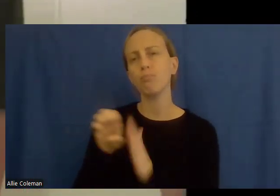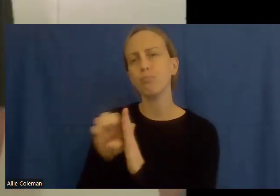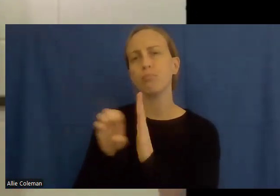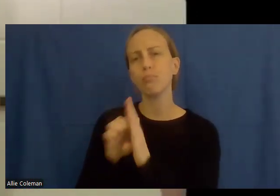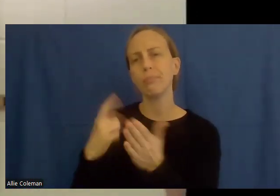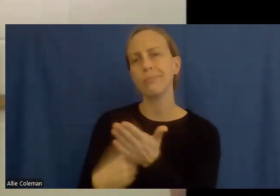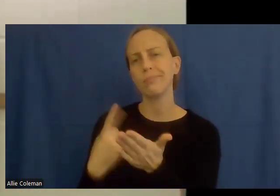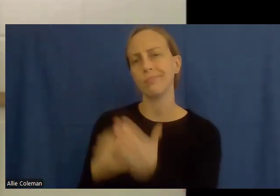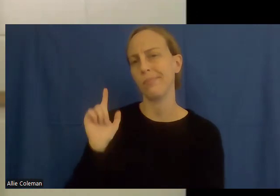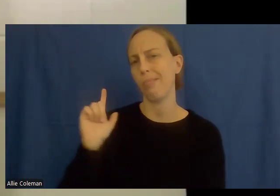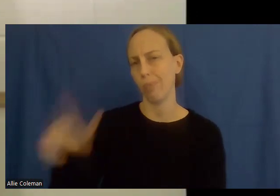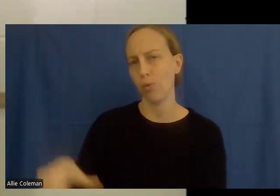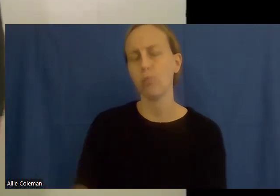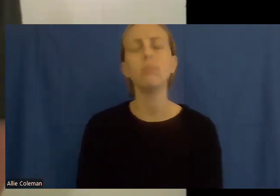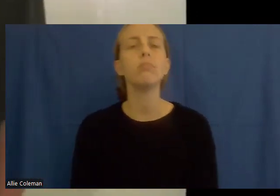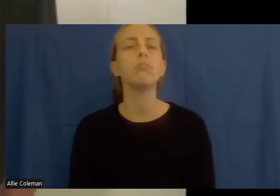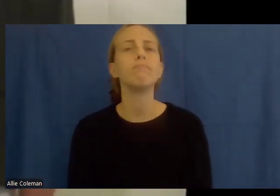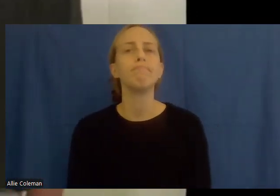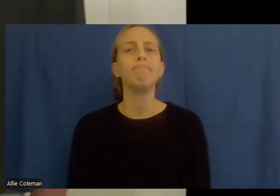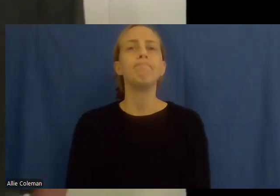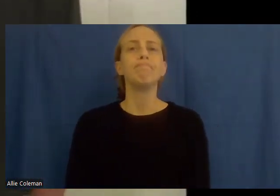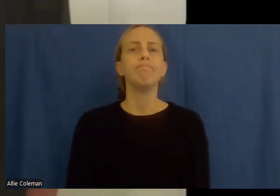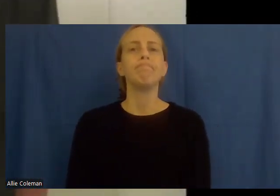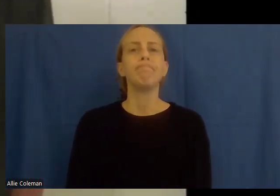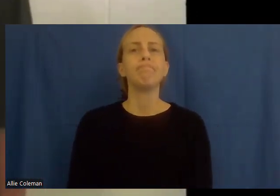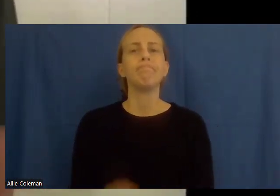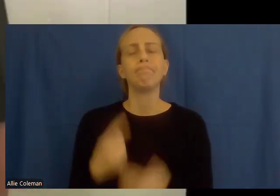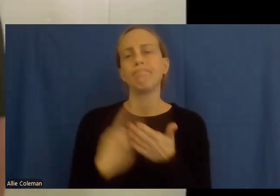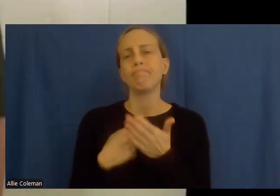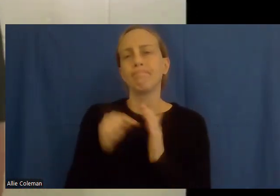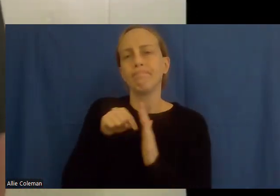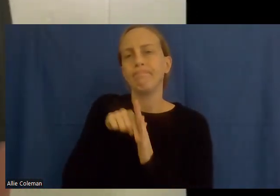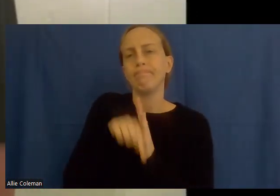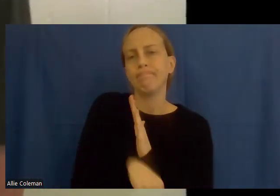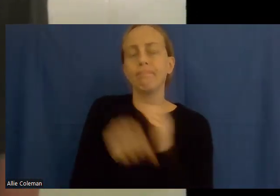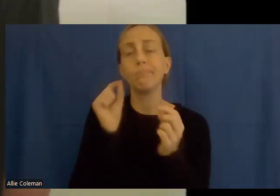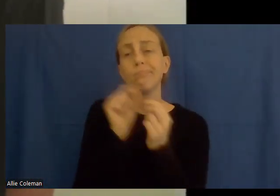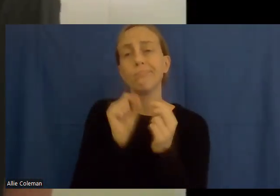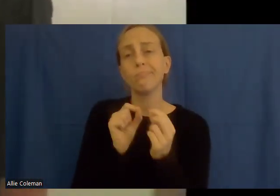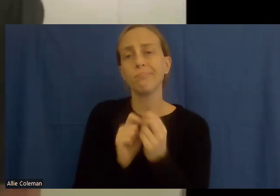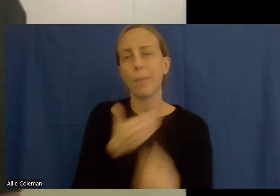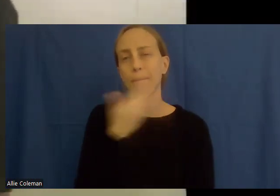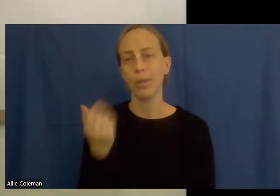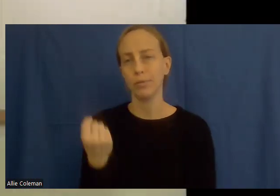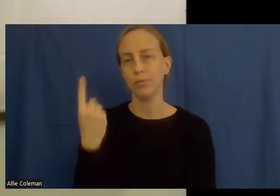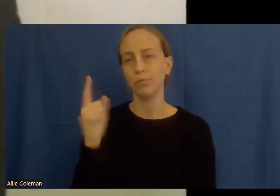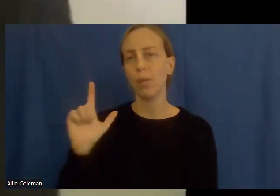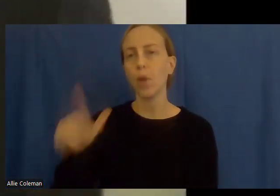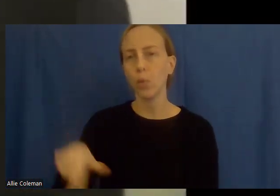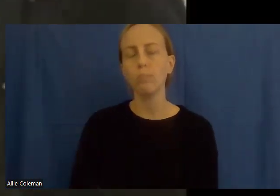here that's going to look at that in a little bit more detail and give you a better chance to understand that it's a cooling